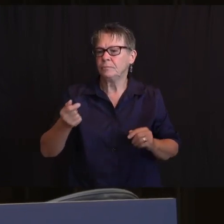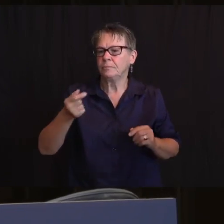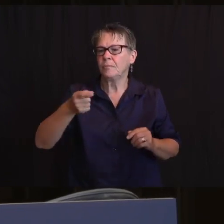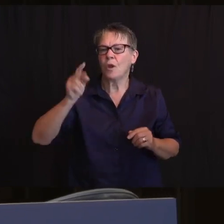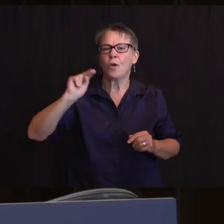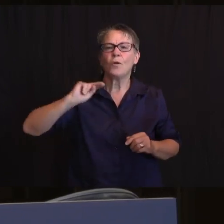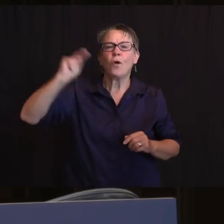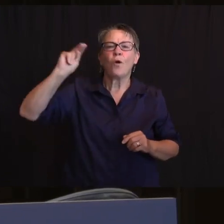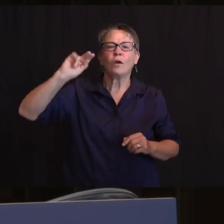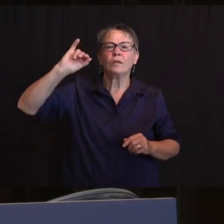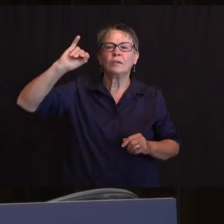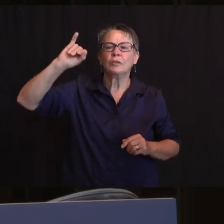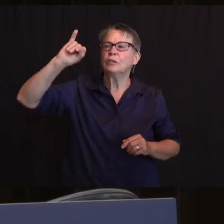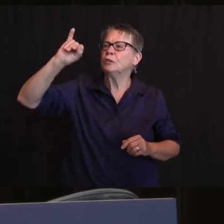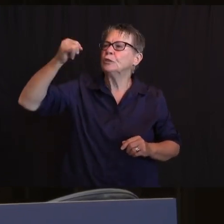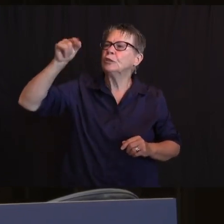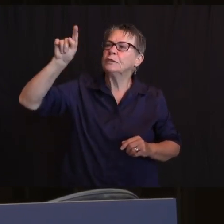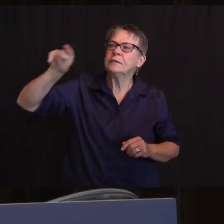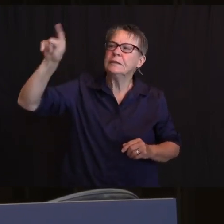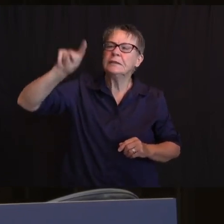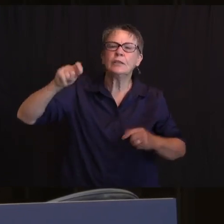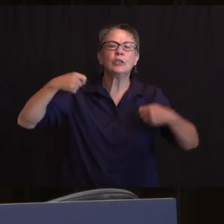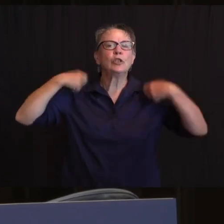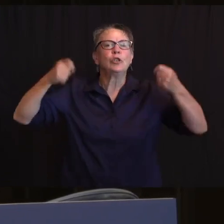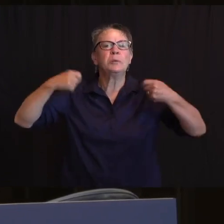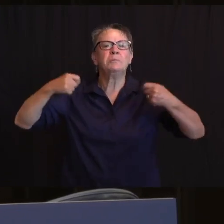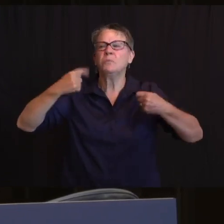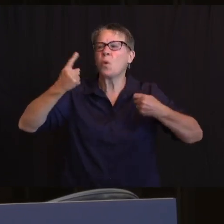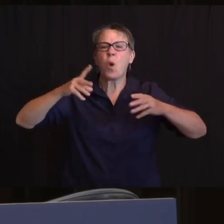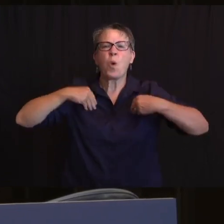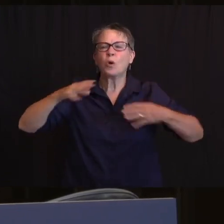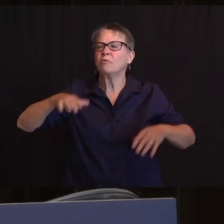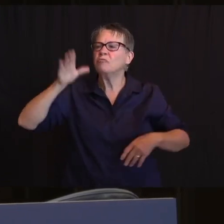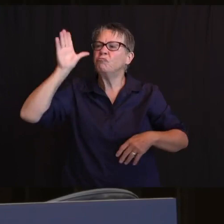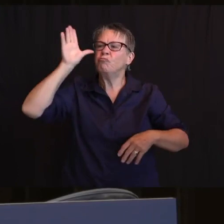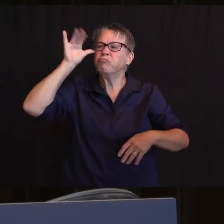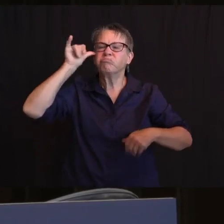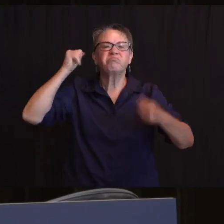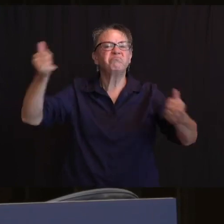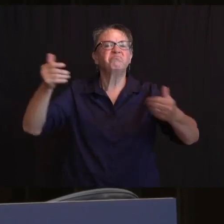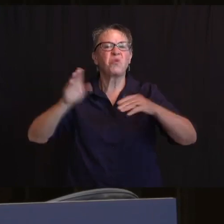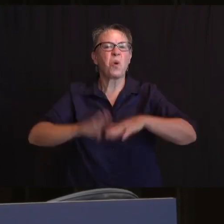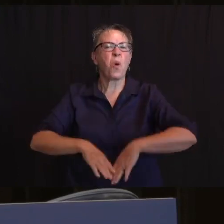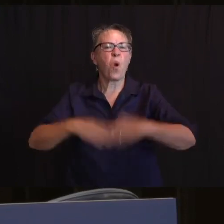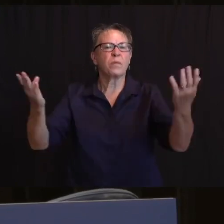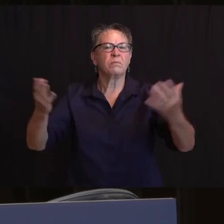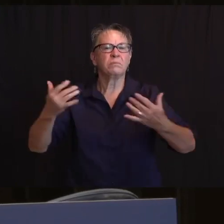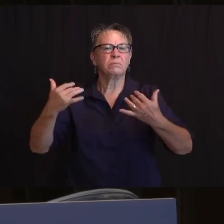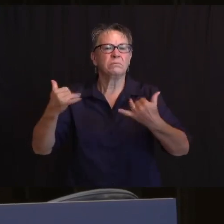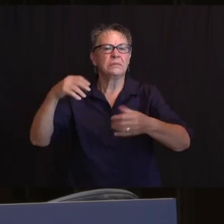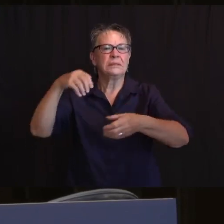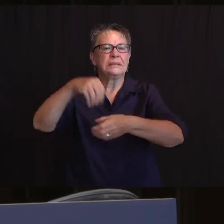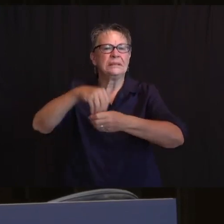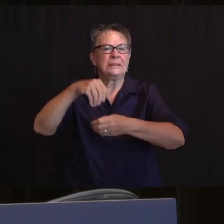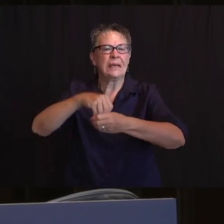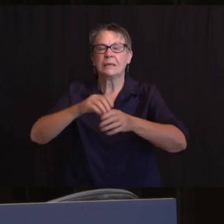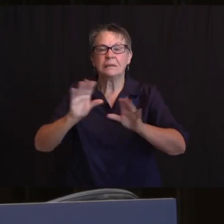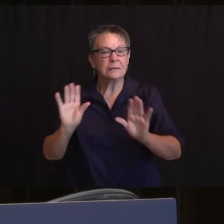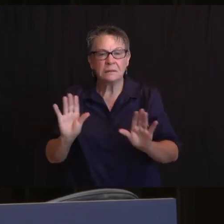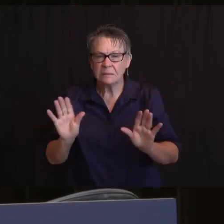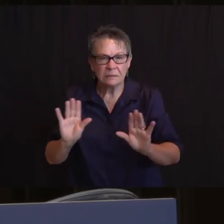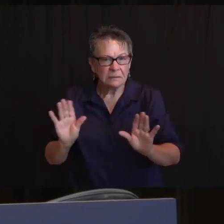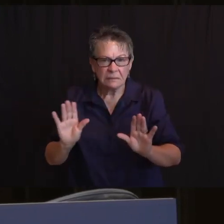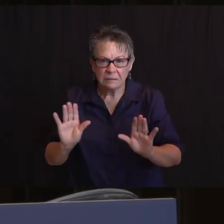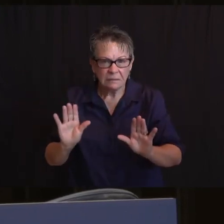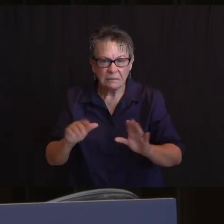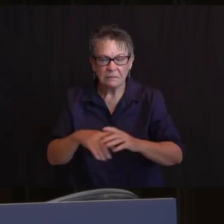having clients inside. The only other thing I'll add, Gov, which we've talked about the past few days, is the monitoring of those two tropical depressions.